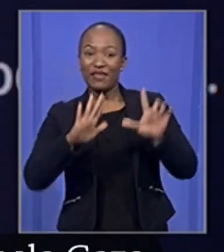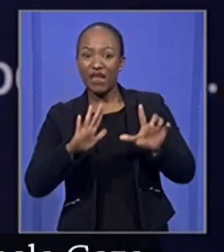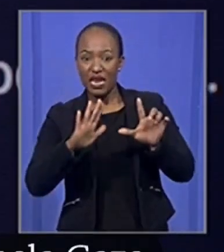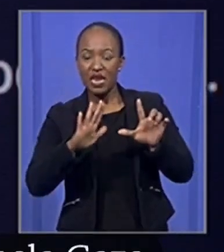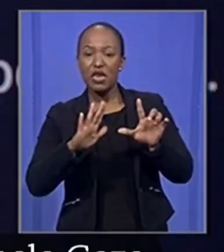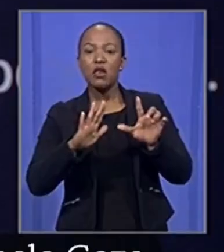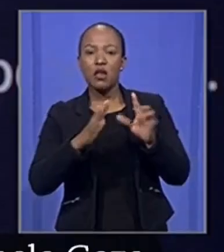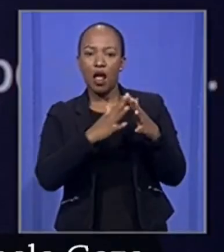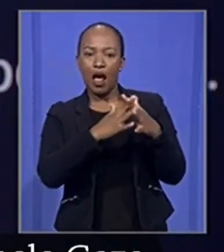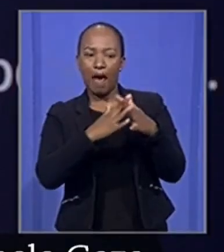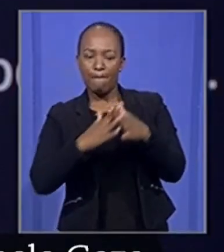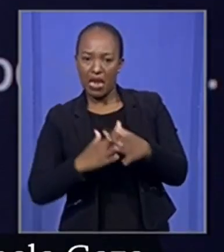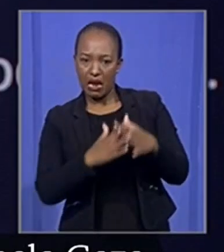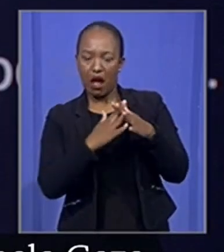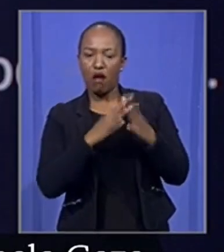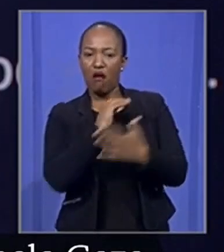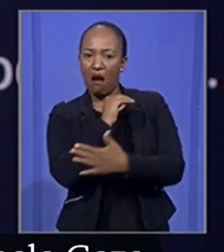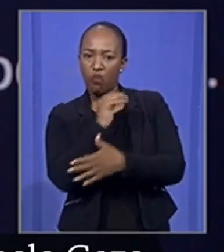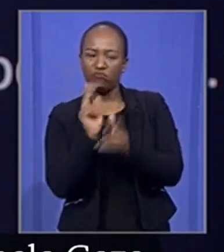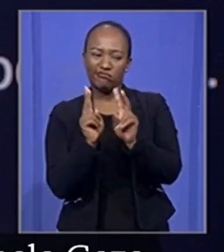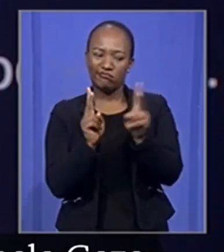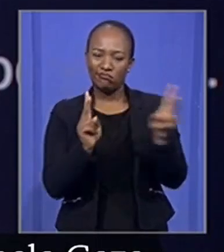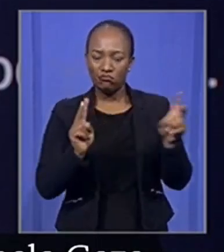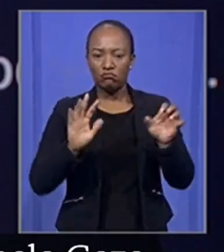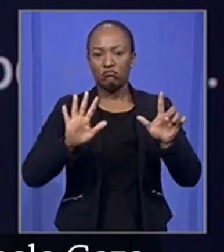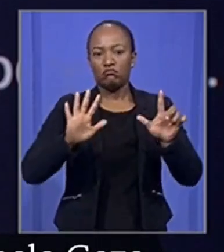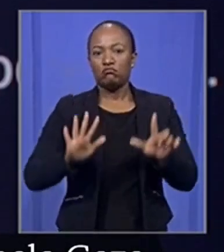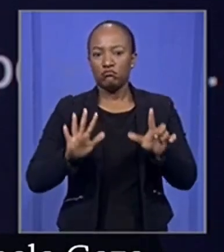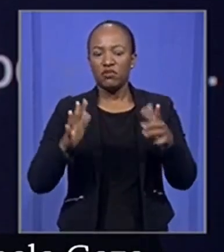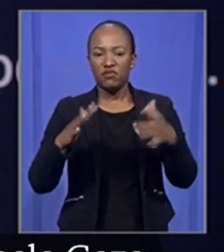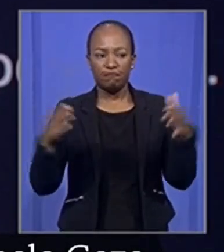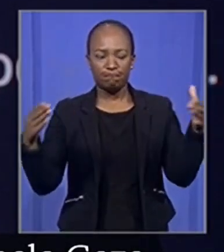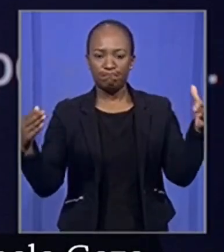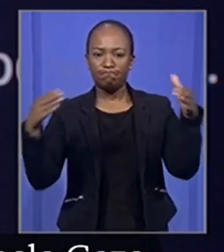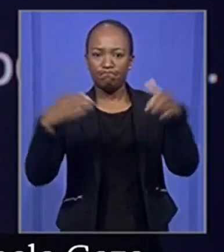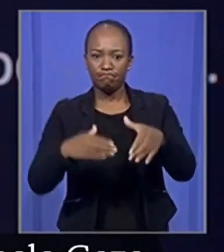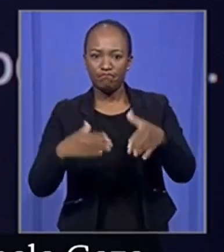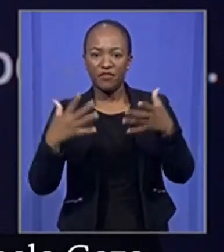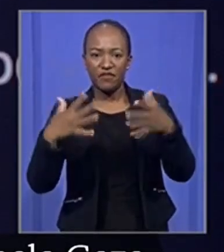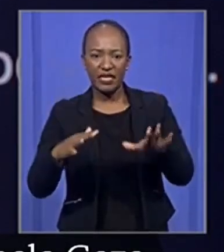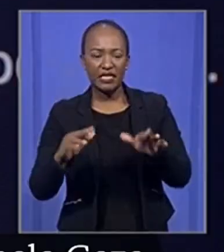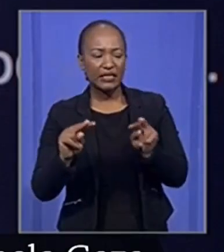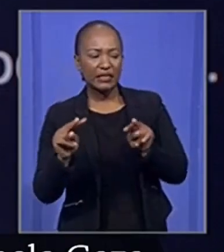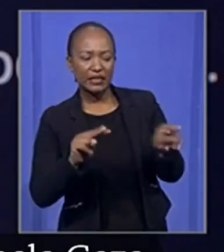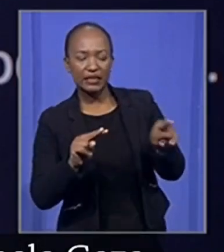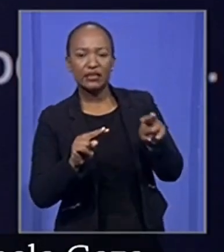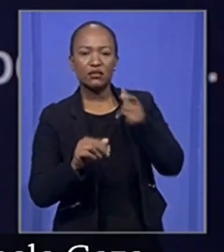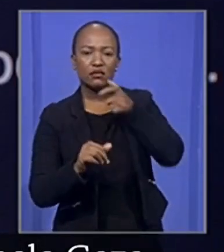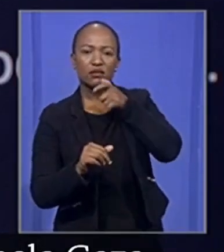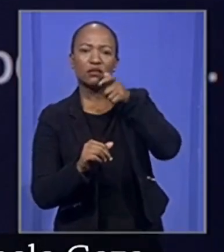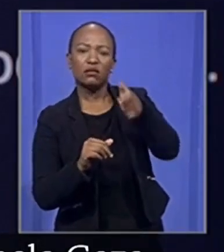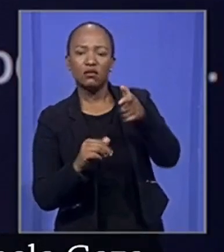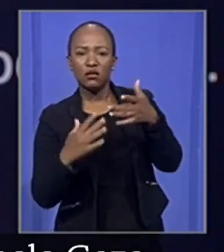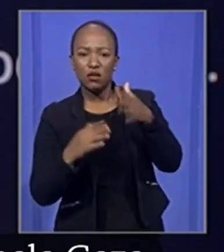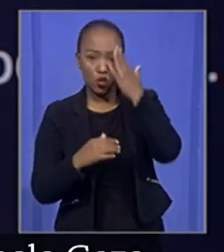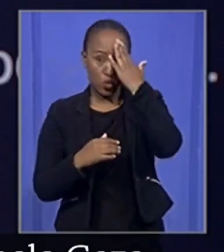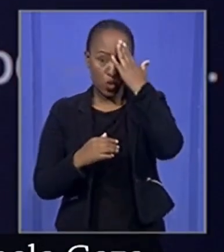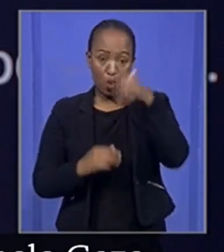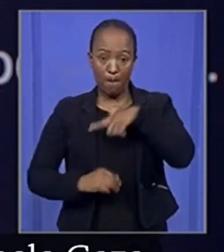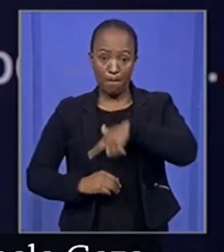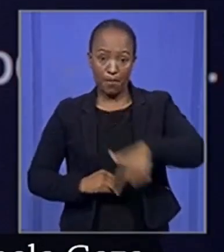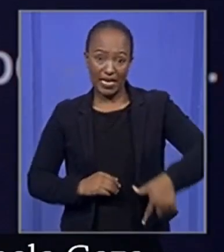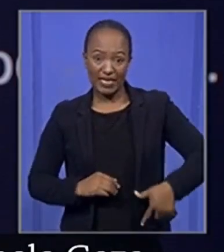ya Amerika di bile le kopano ya tshohanyetso ho arabela ho se etsahetseng tsatsing la maobane. Jwale ka ho tseba hore mopresidente